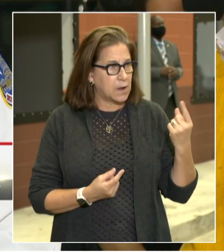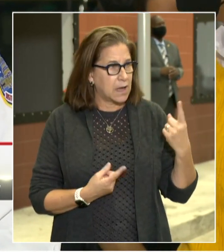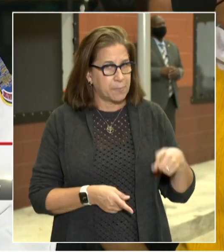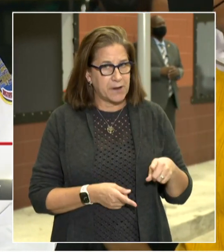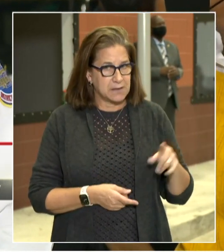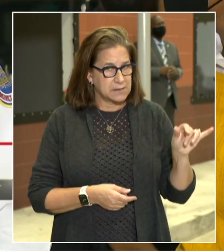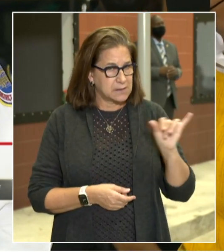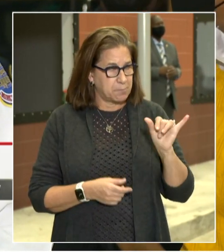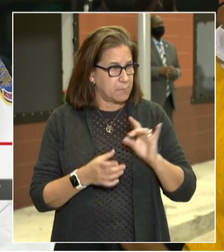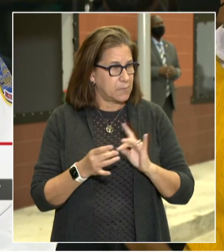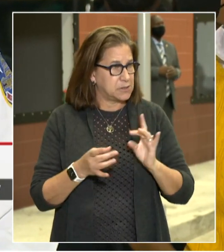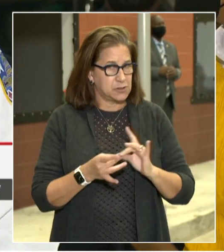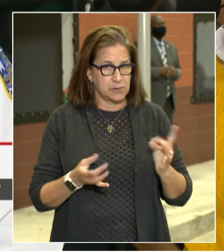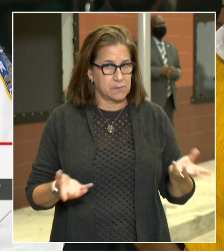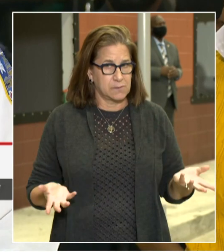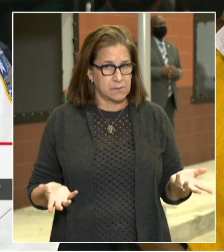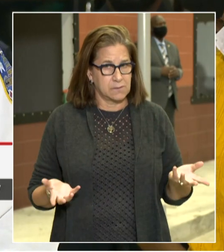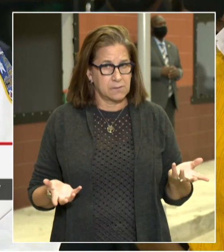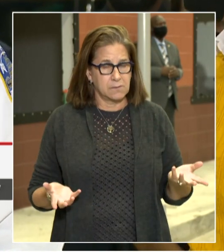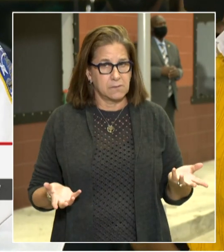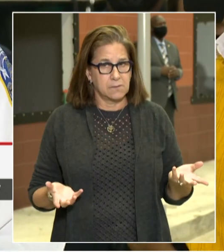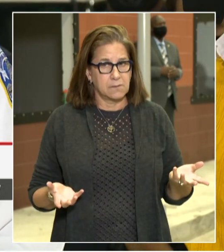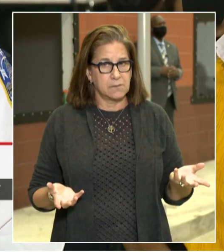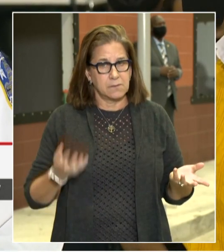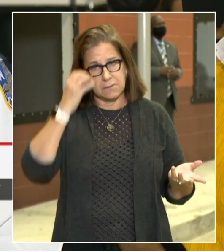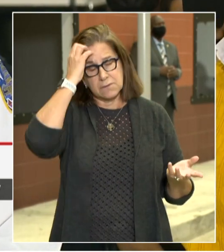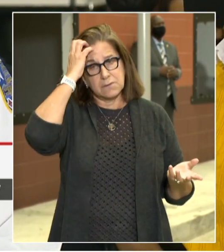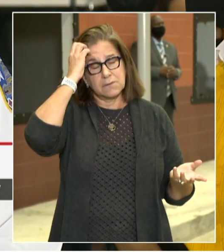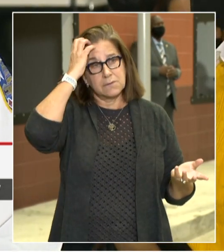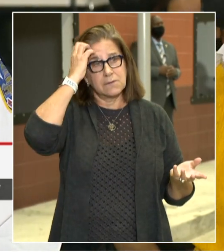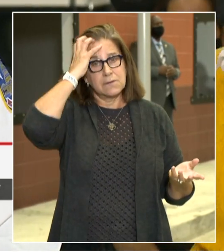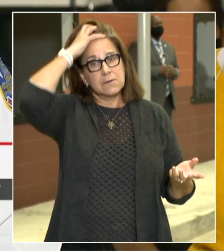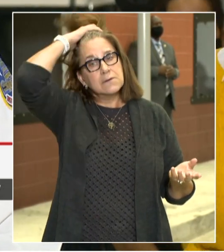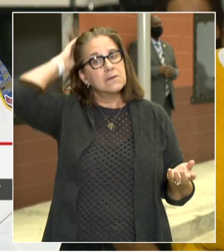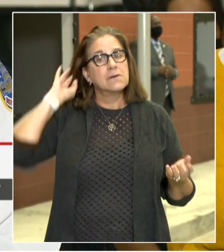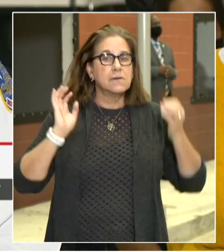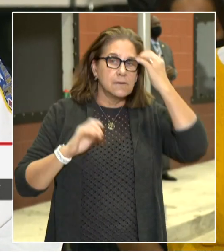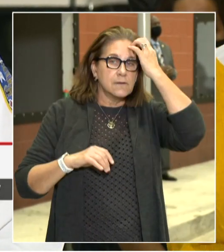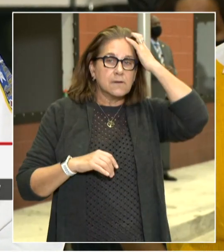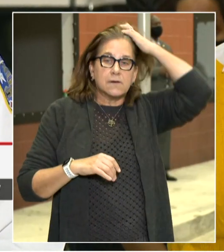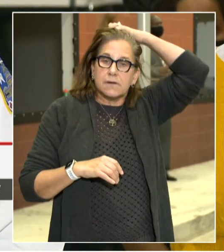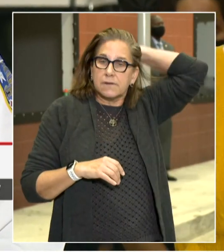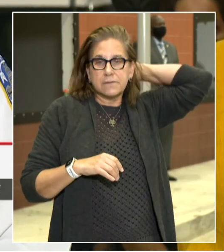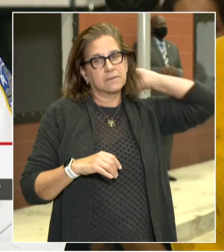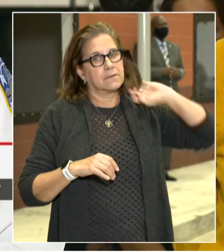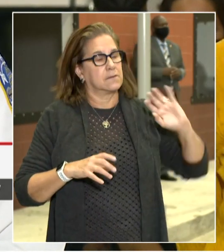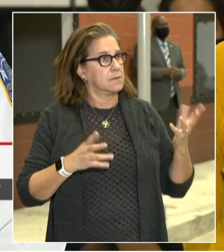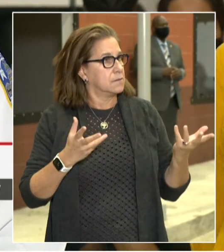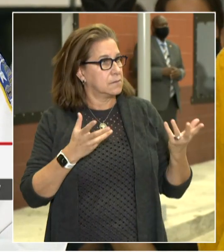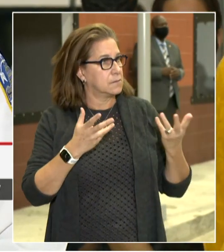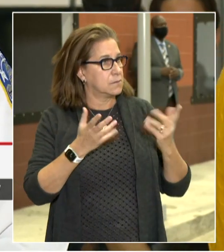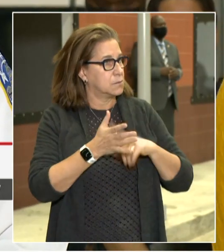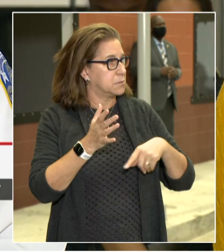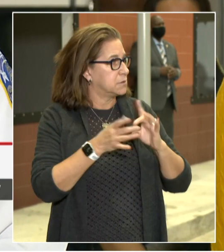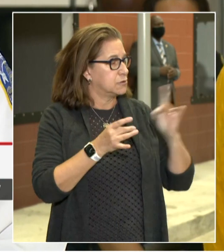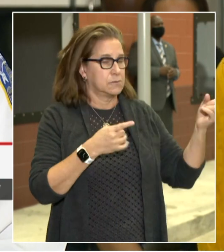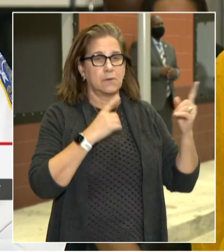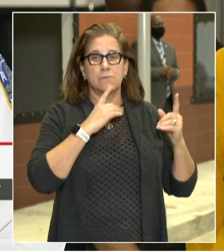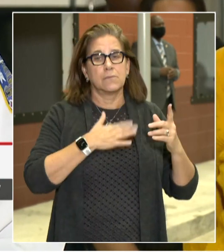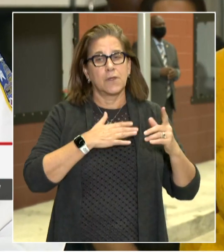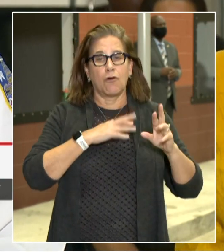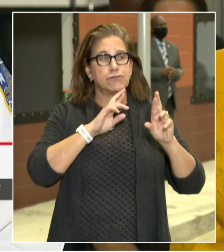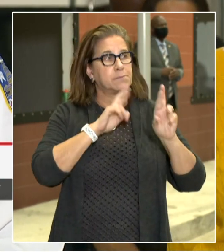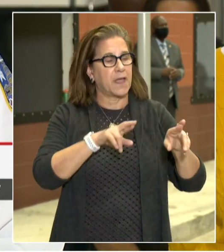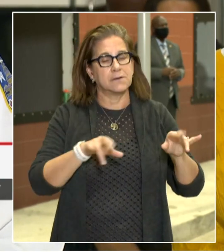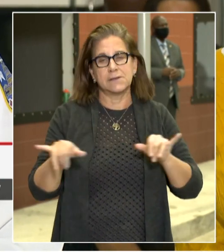not just because it's Capitol Hill. It's the same message for Southeast. It's the same message for Northwest, Northeast, Southwest. When we have violent criminals